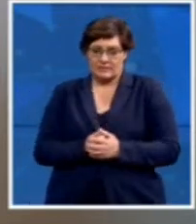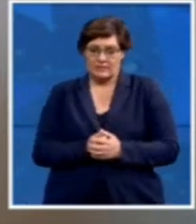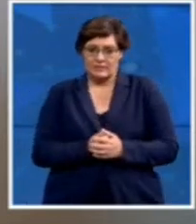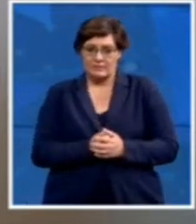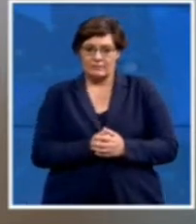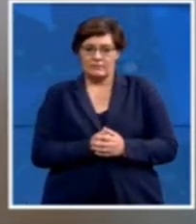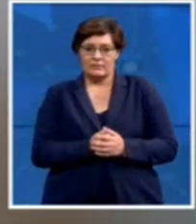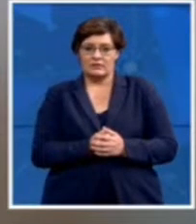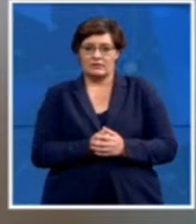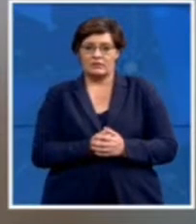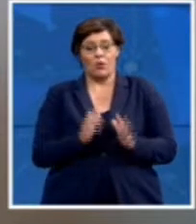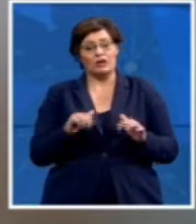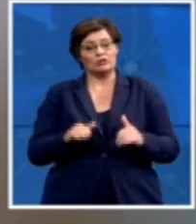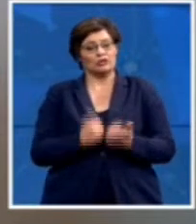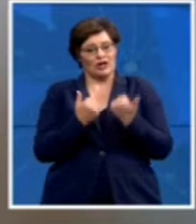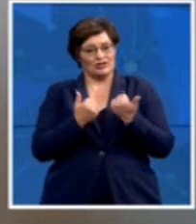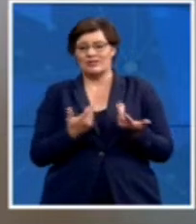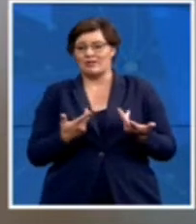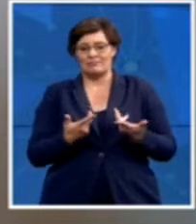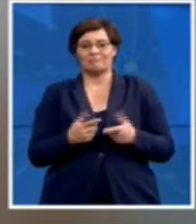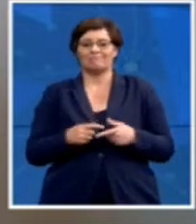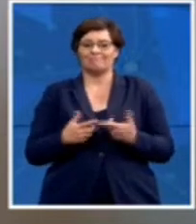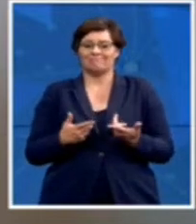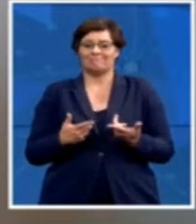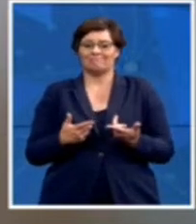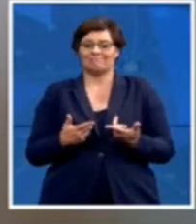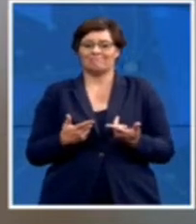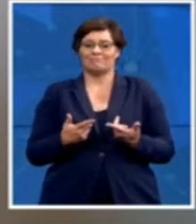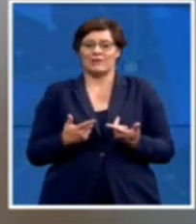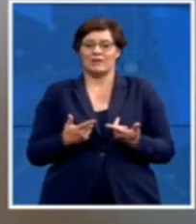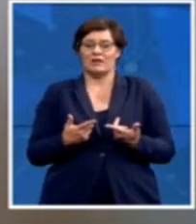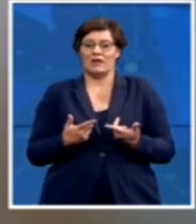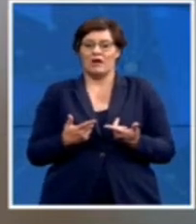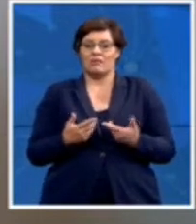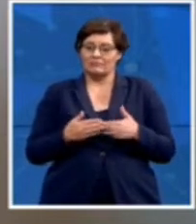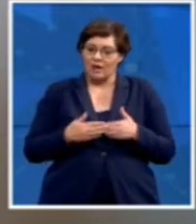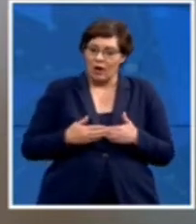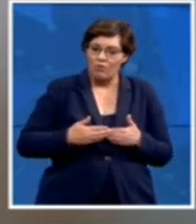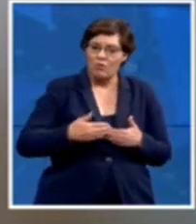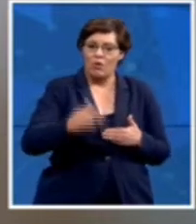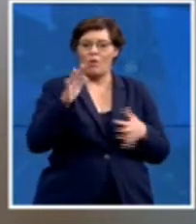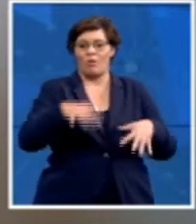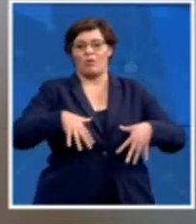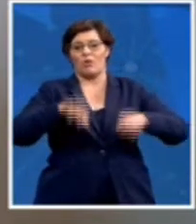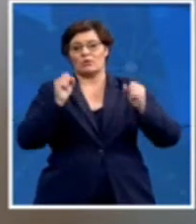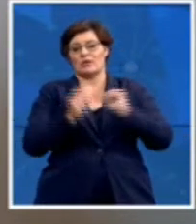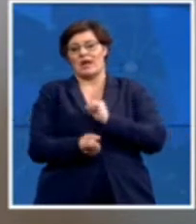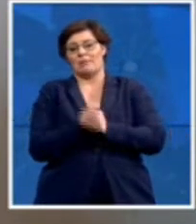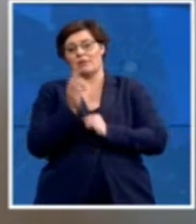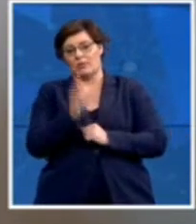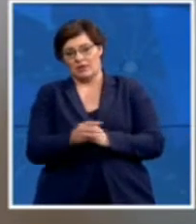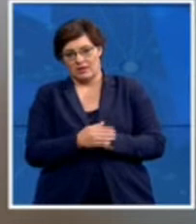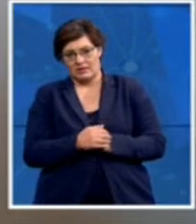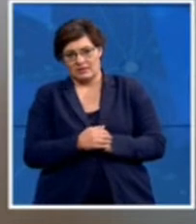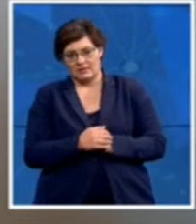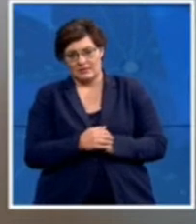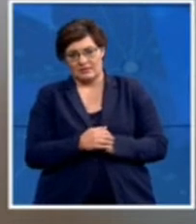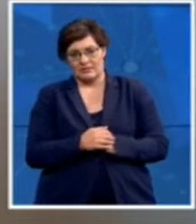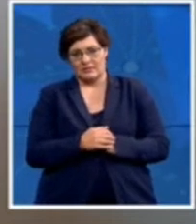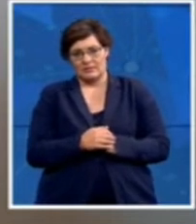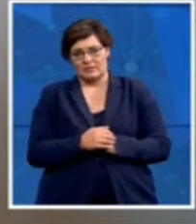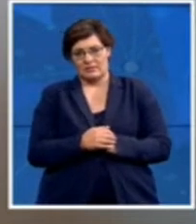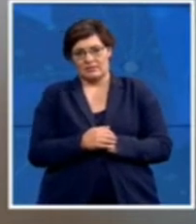bearing on the duration of load shedding, and therefore they have a significant economic impact. Thanks,